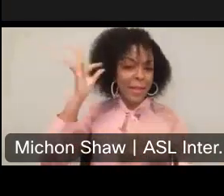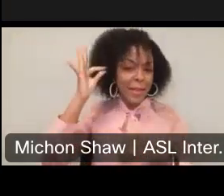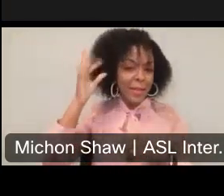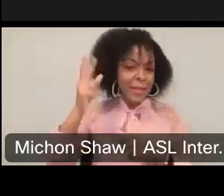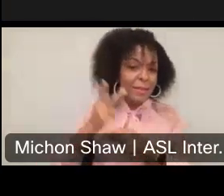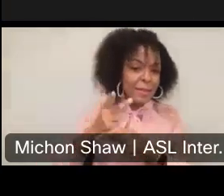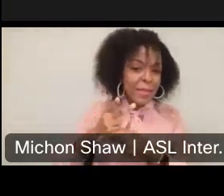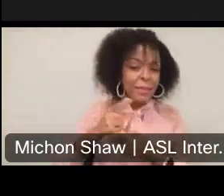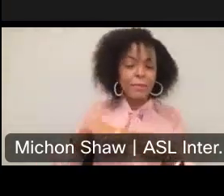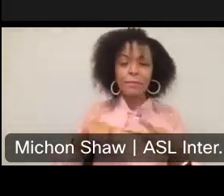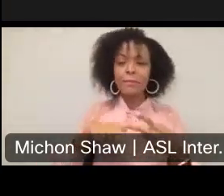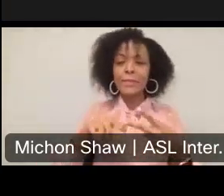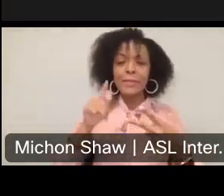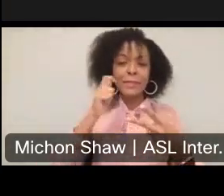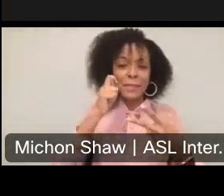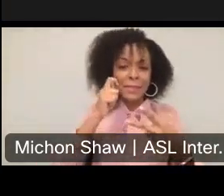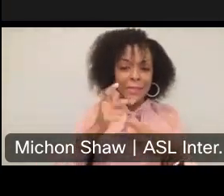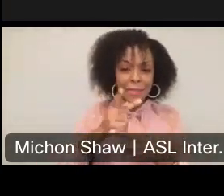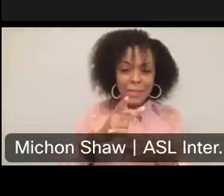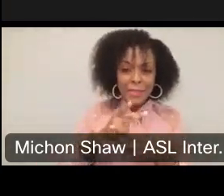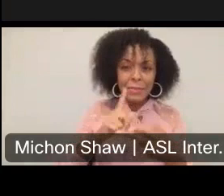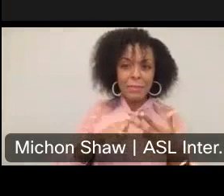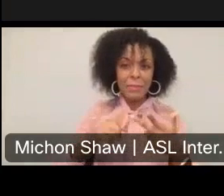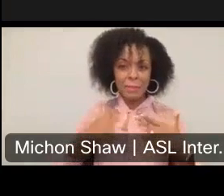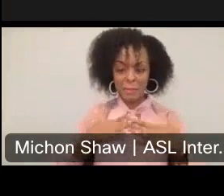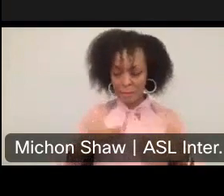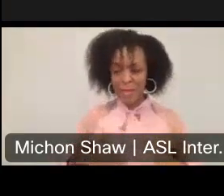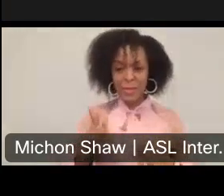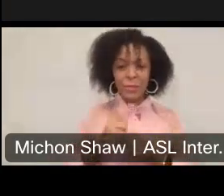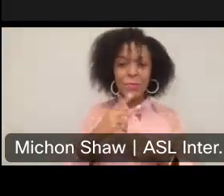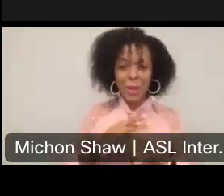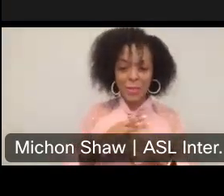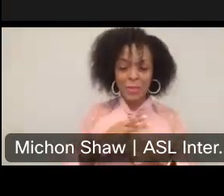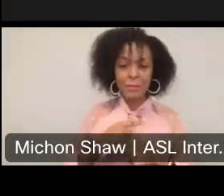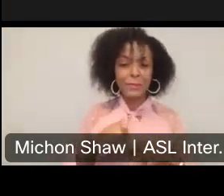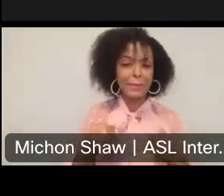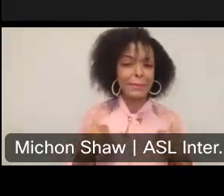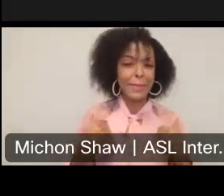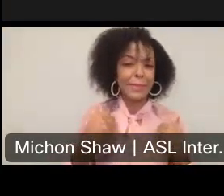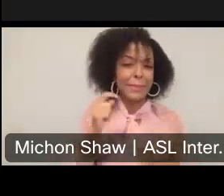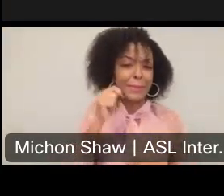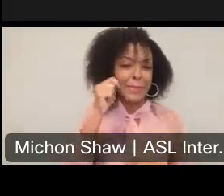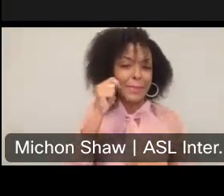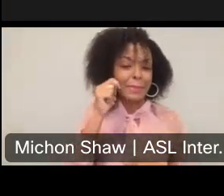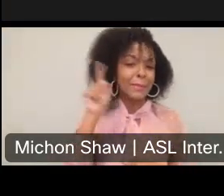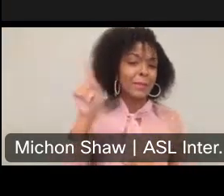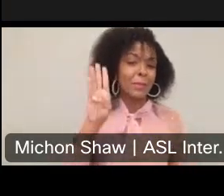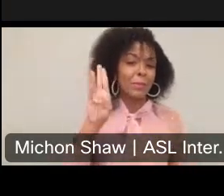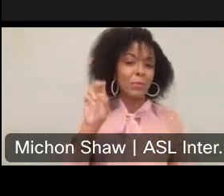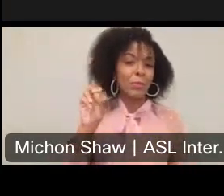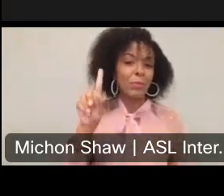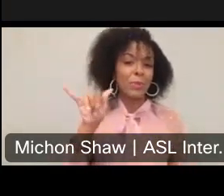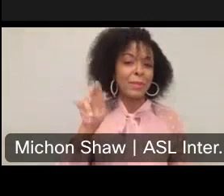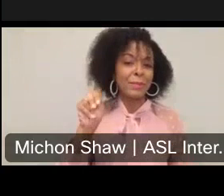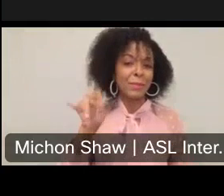care, and body care products when I was a teenager in Brooklyn, New York. Mind